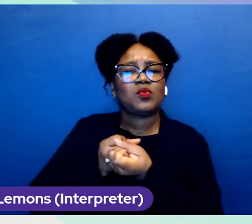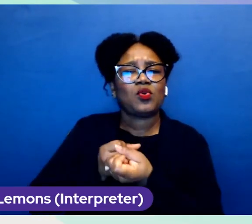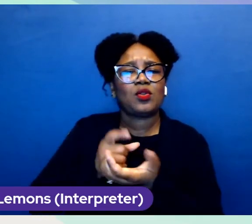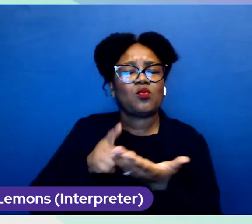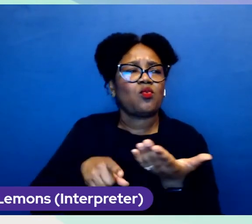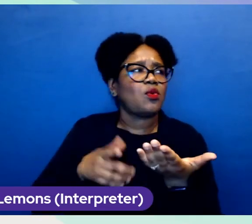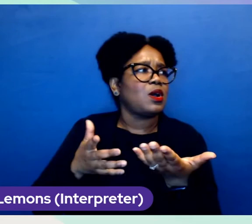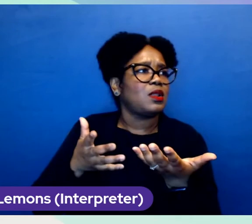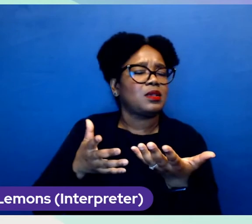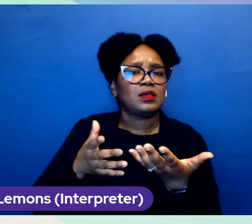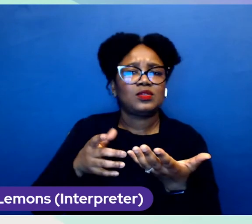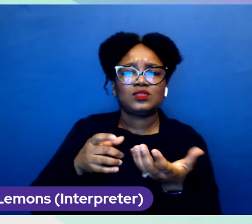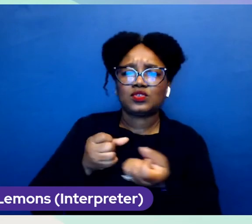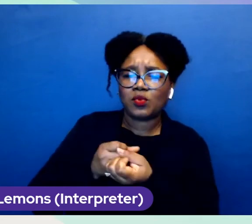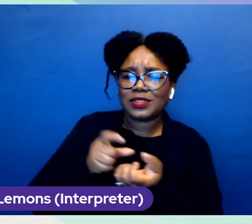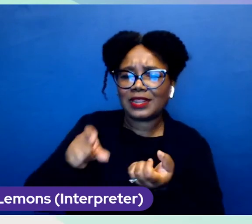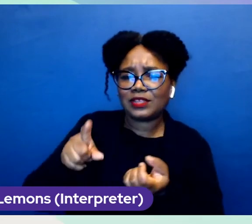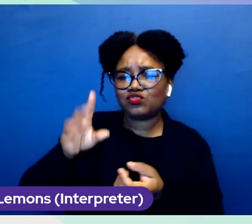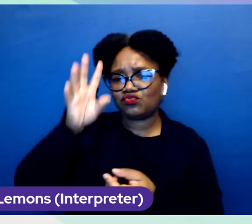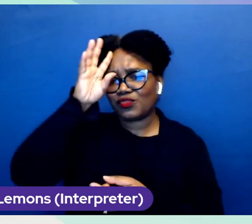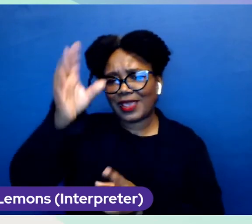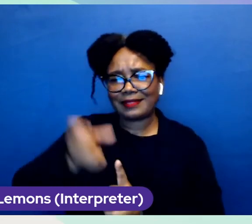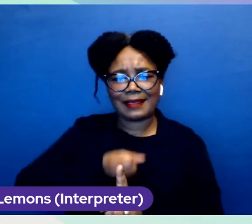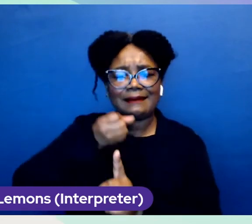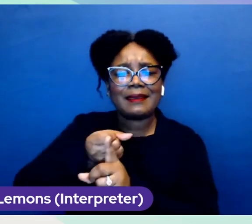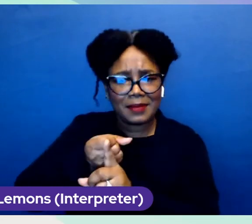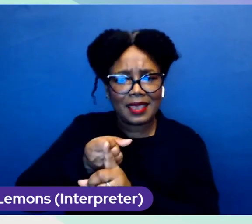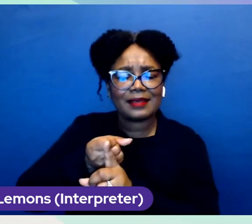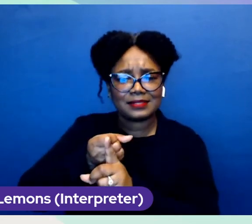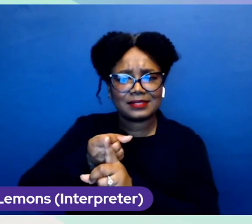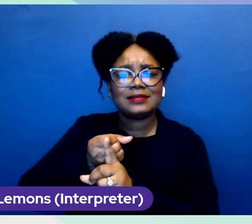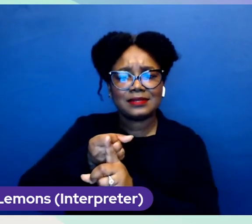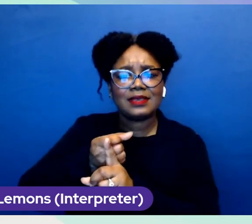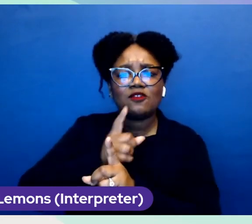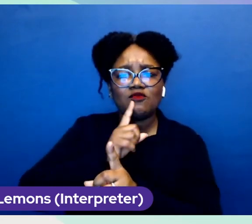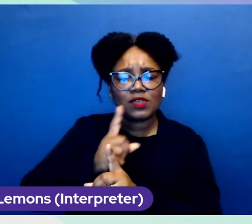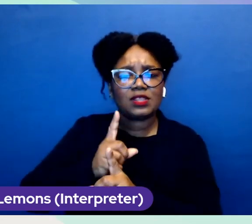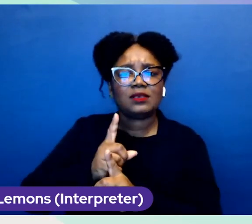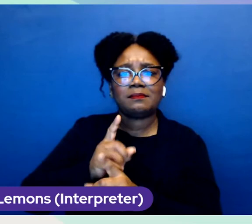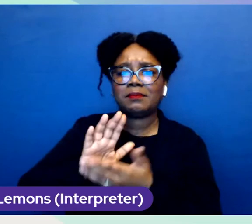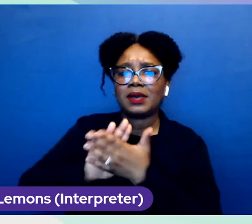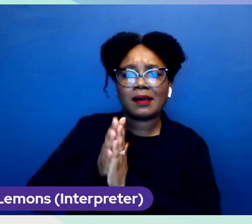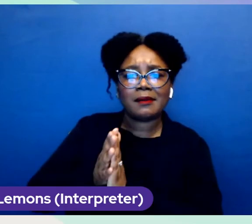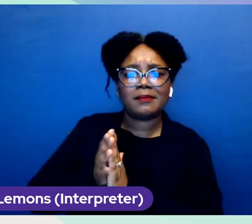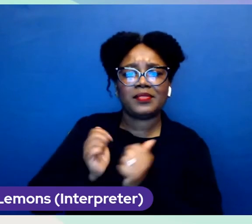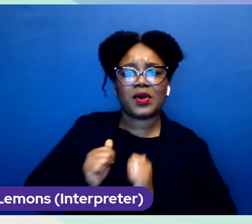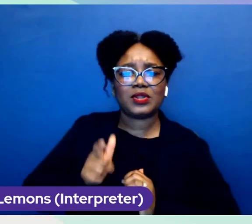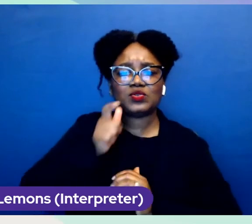this impact, and to be an artist that bridges and that brings people